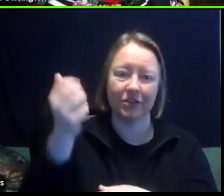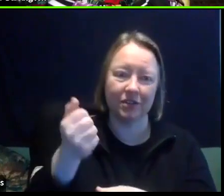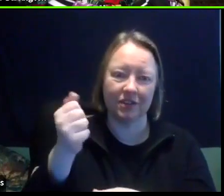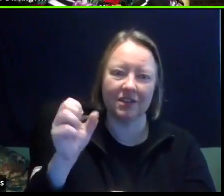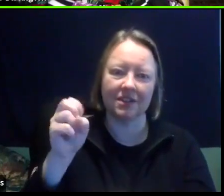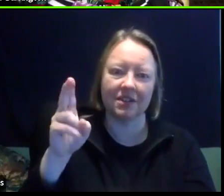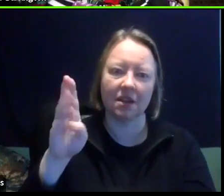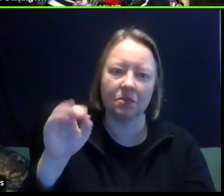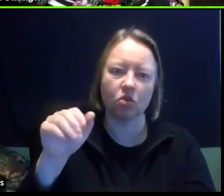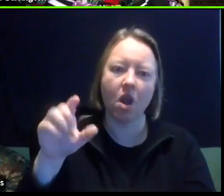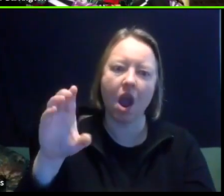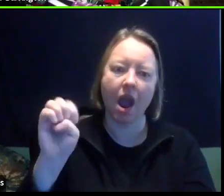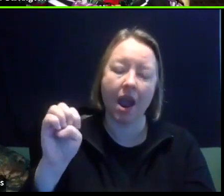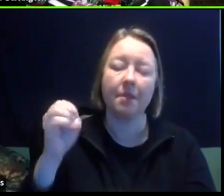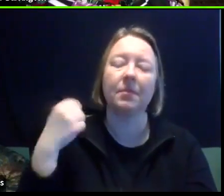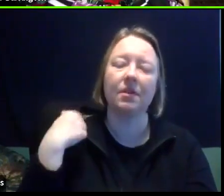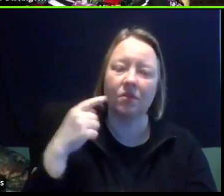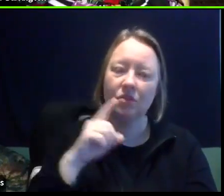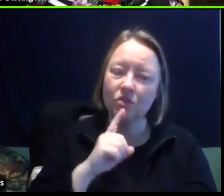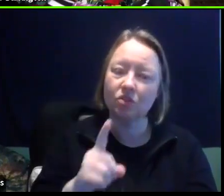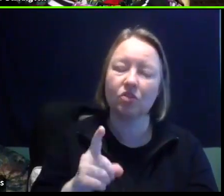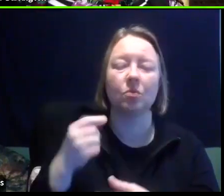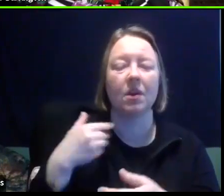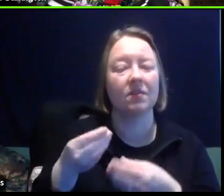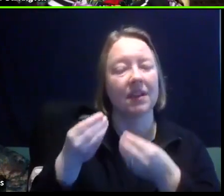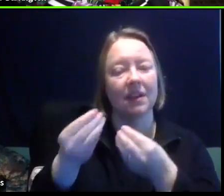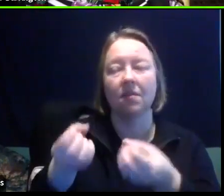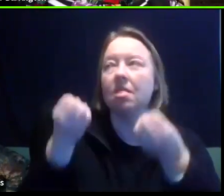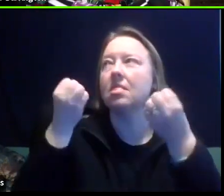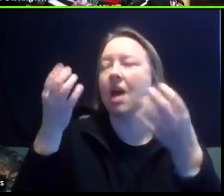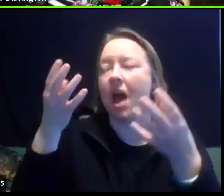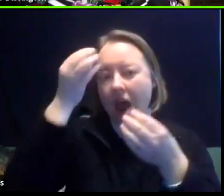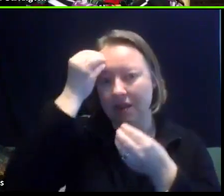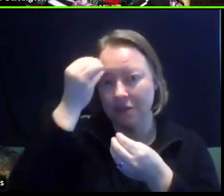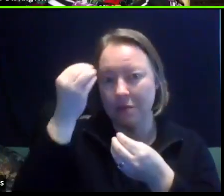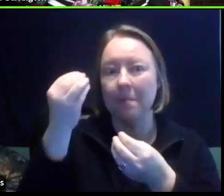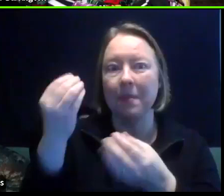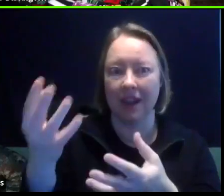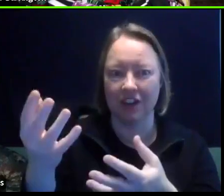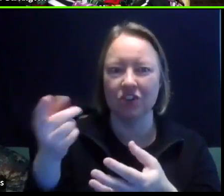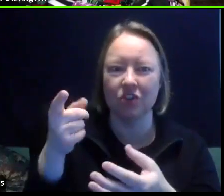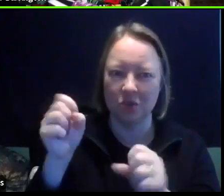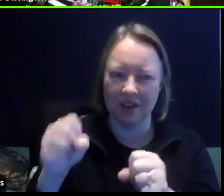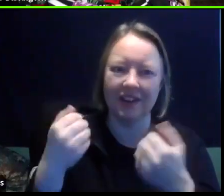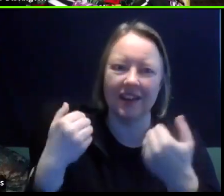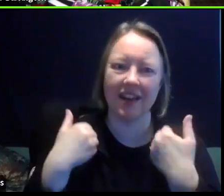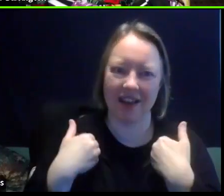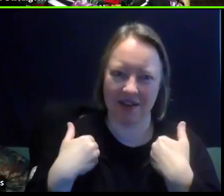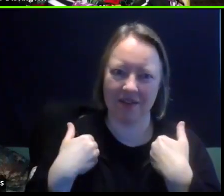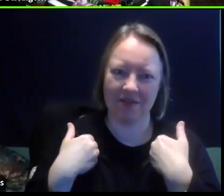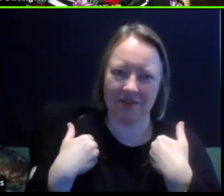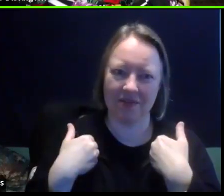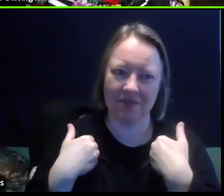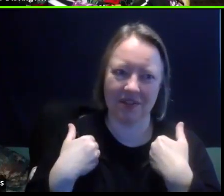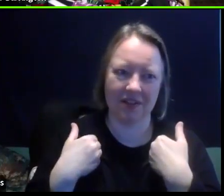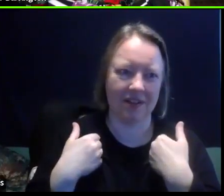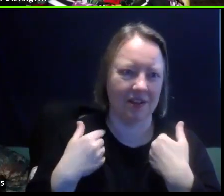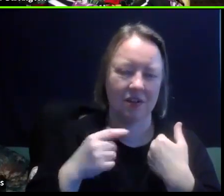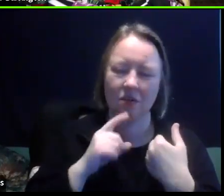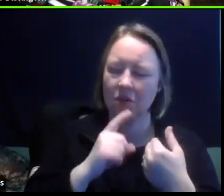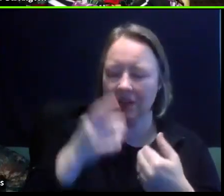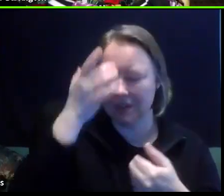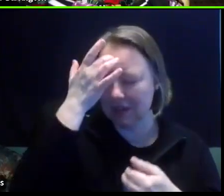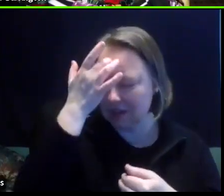going. We definitely have left you with enough information that you can have an